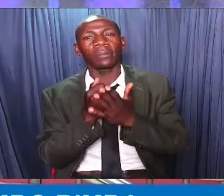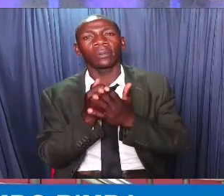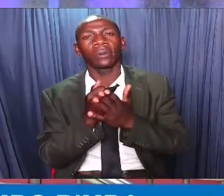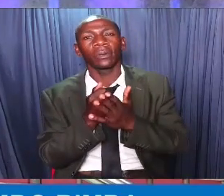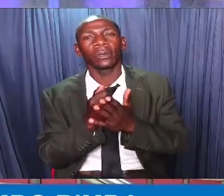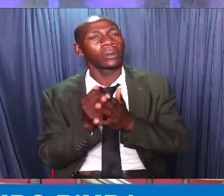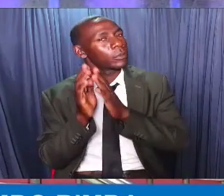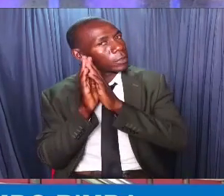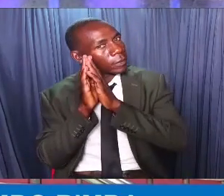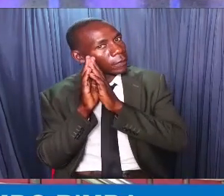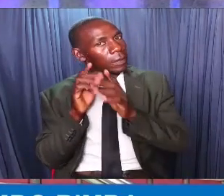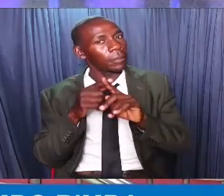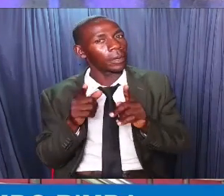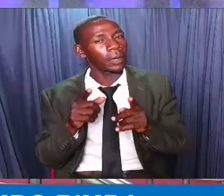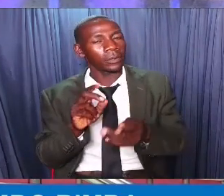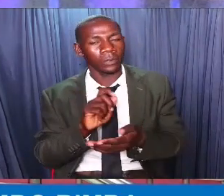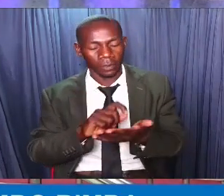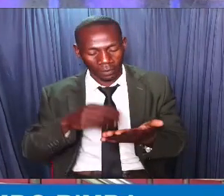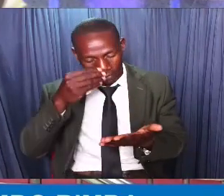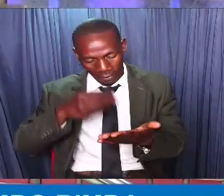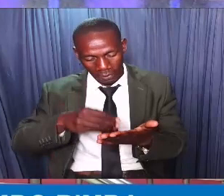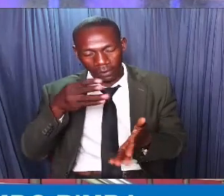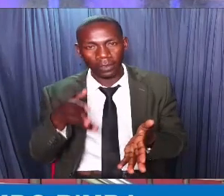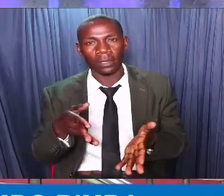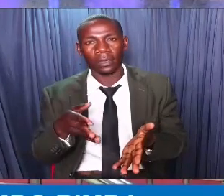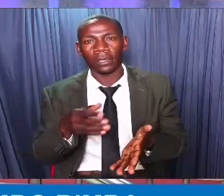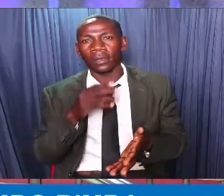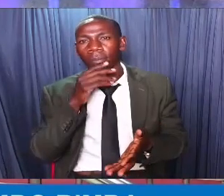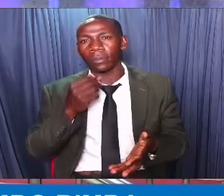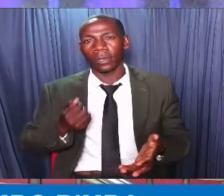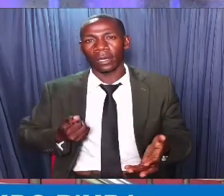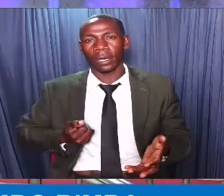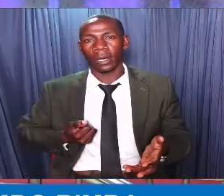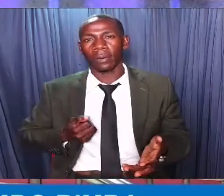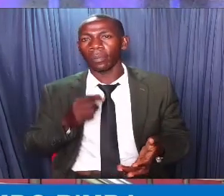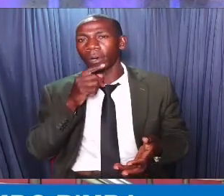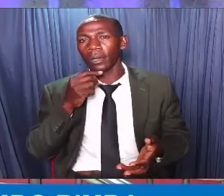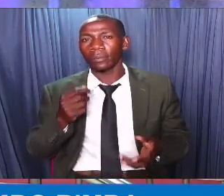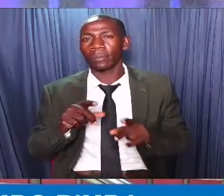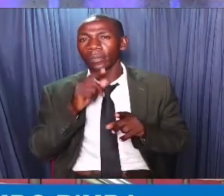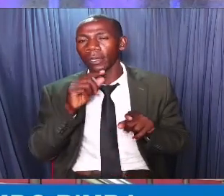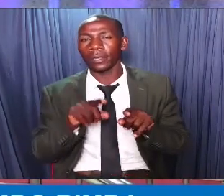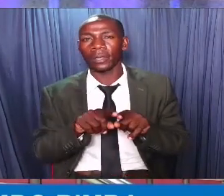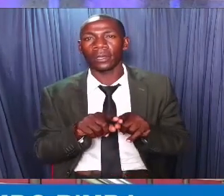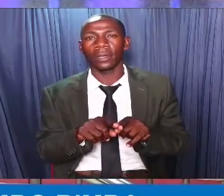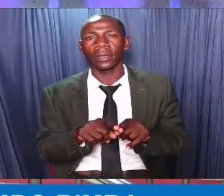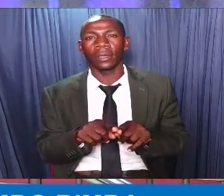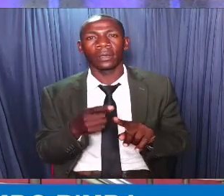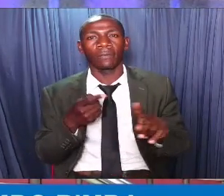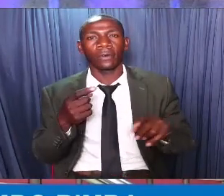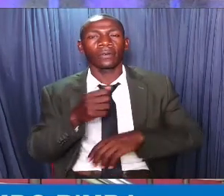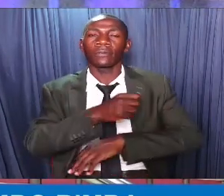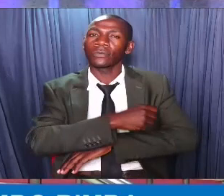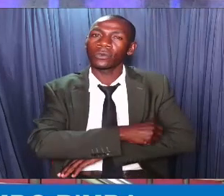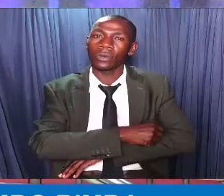help. Wa ulale lakini unasoma. A place to stay and you are schooling. Mwanadada unani? A sister or brother. Na umetoka shuleni.